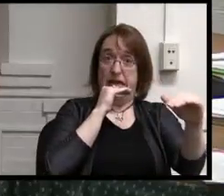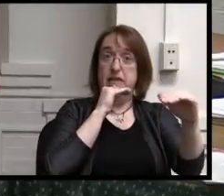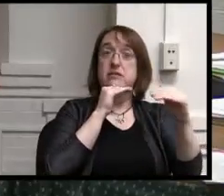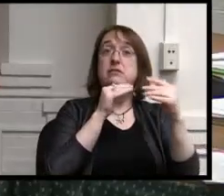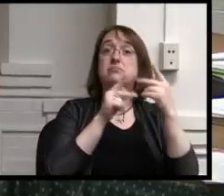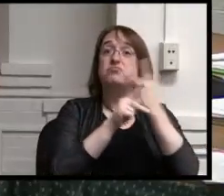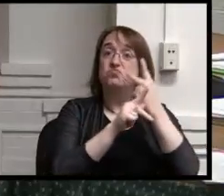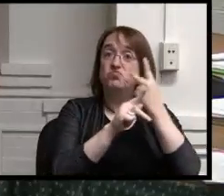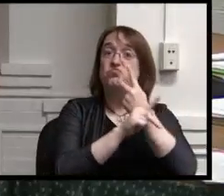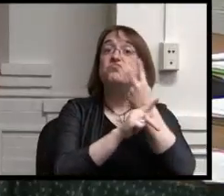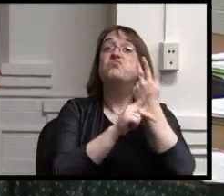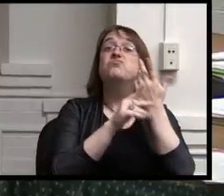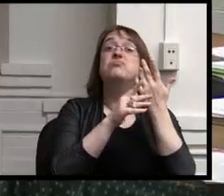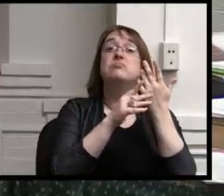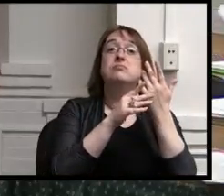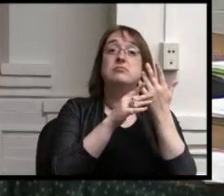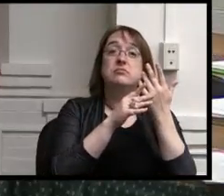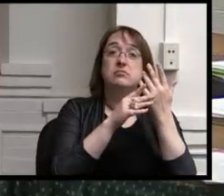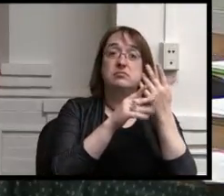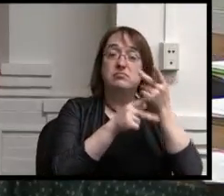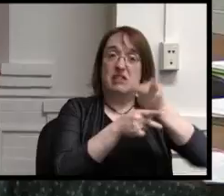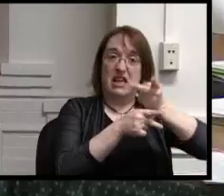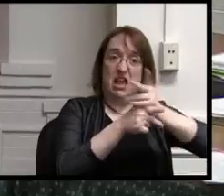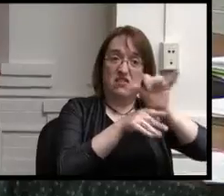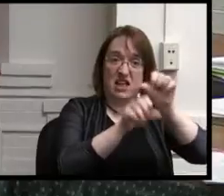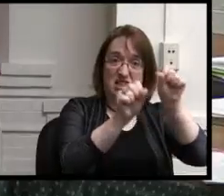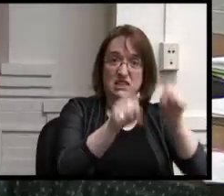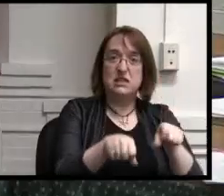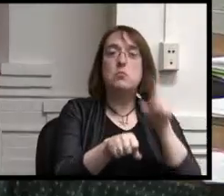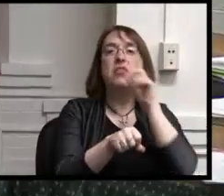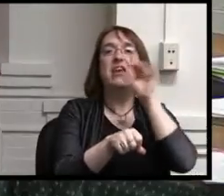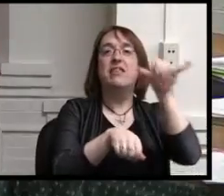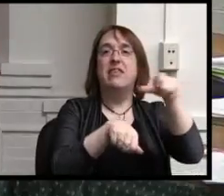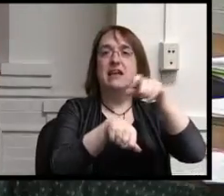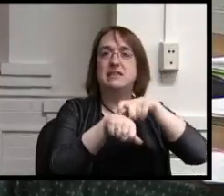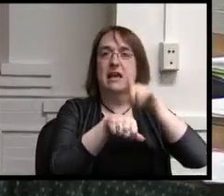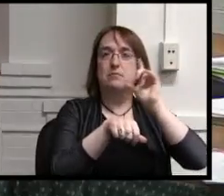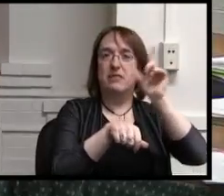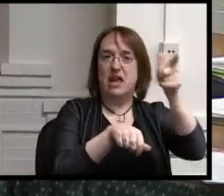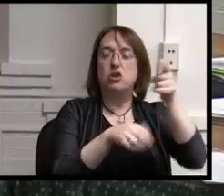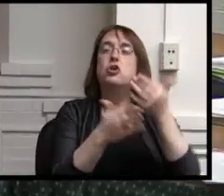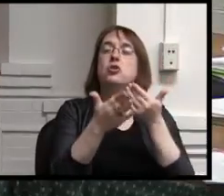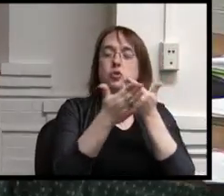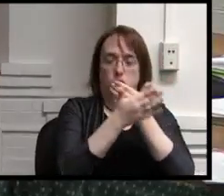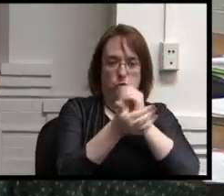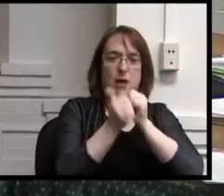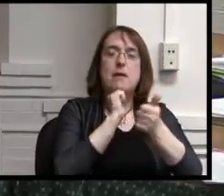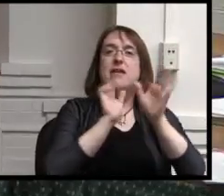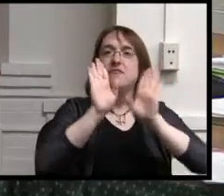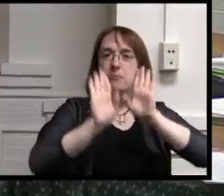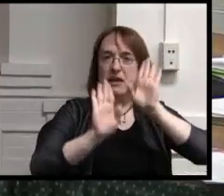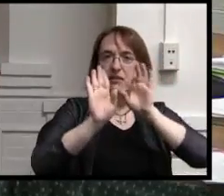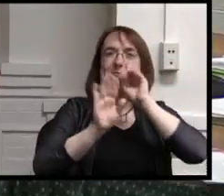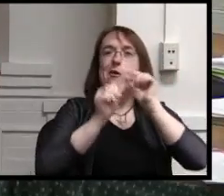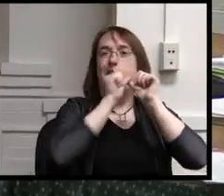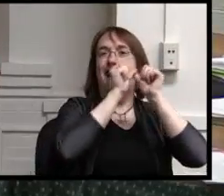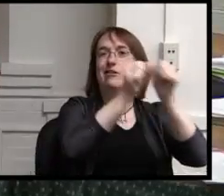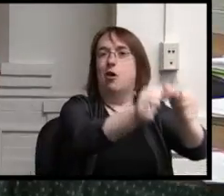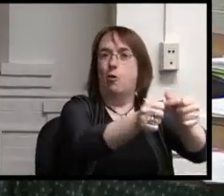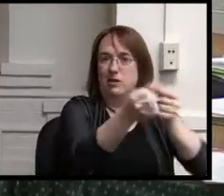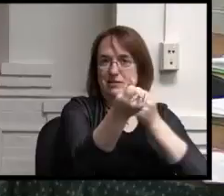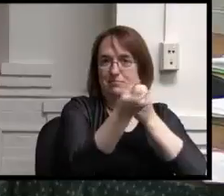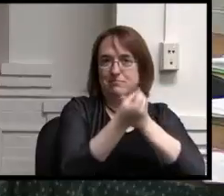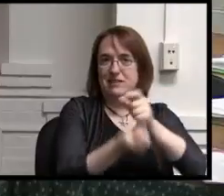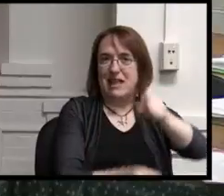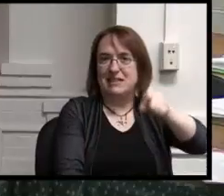maintenance of the upgraded system, we think it would be appropriate to have a new competitive process for the ongoing support services that